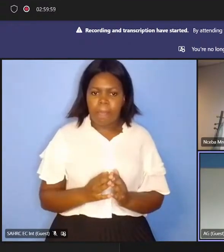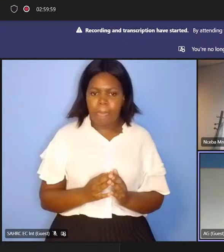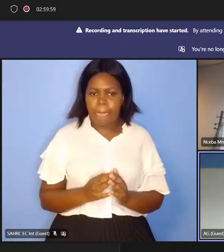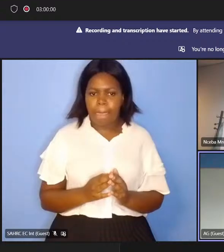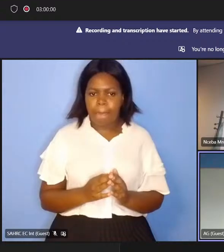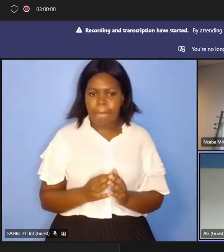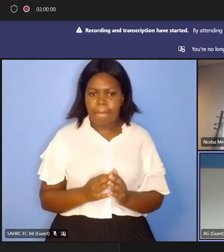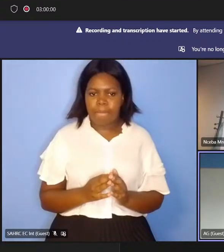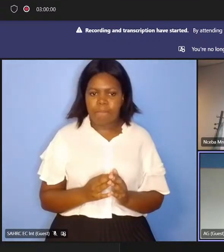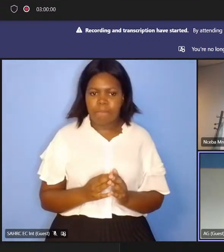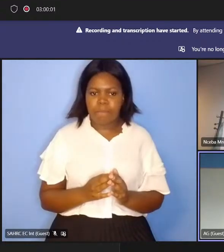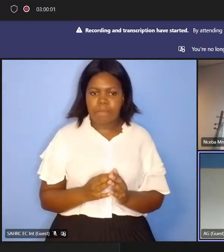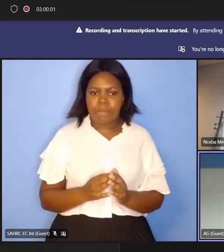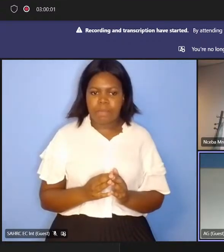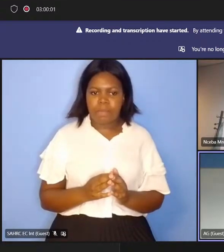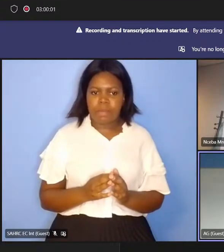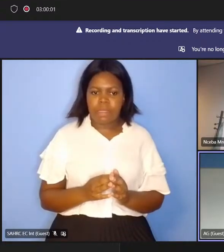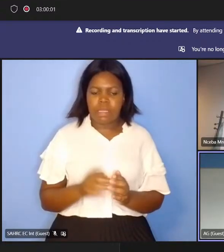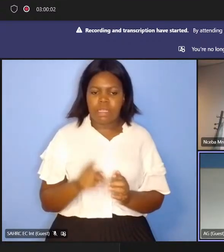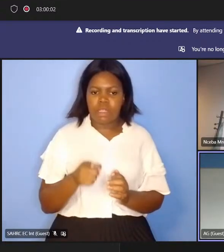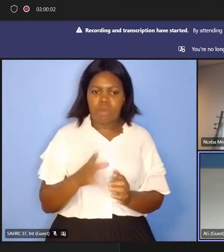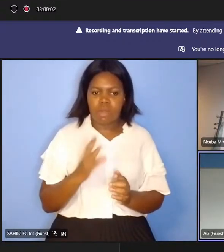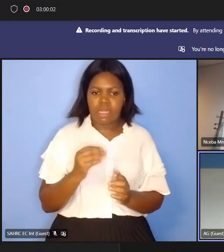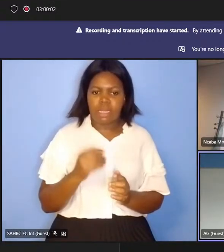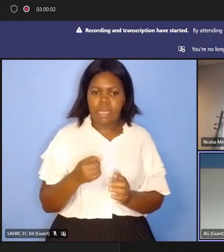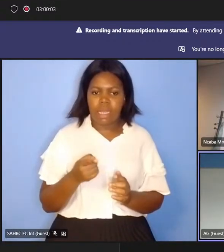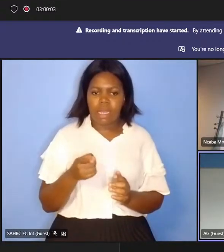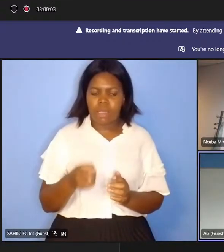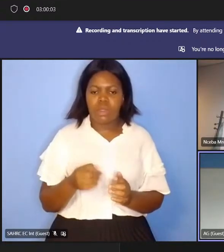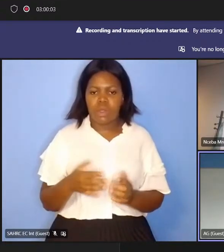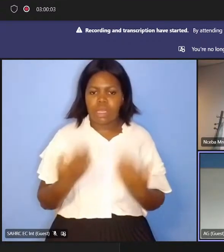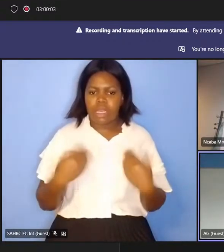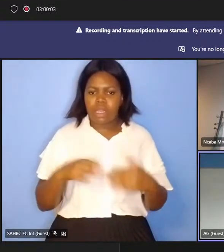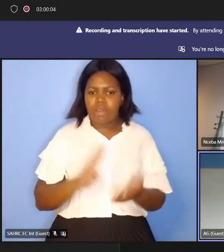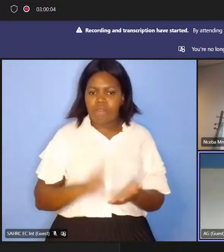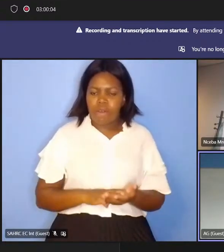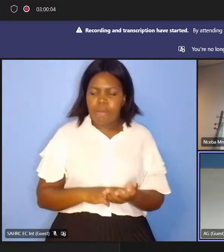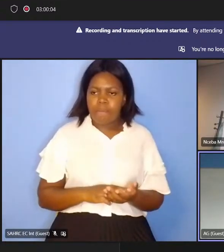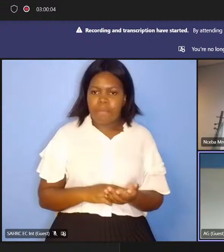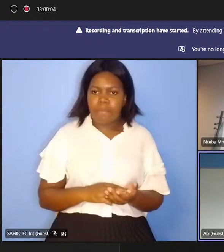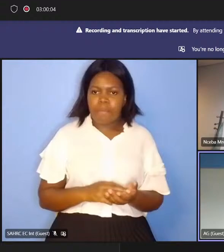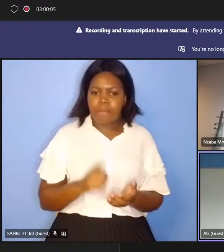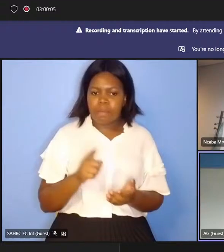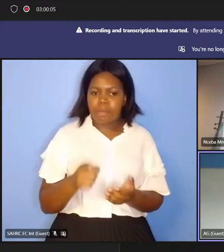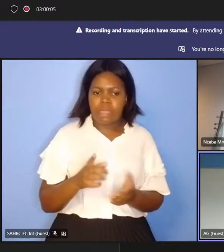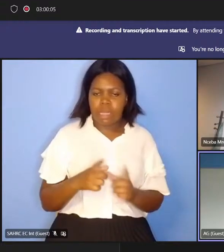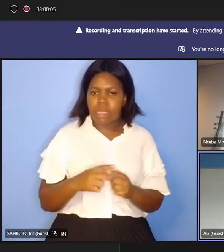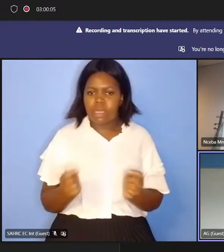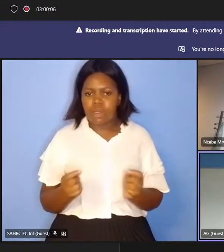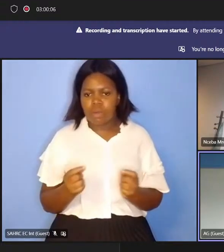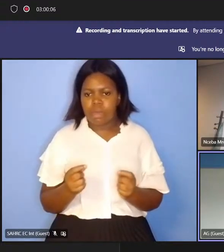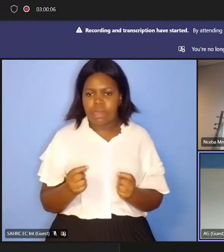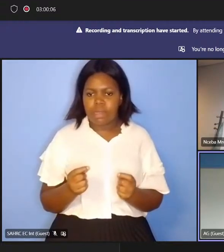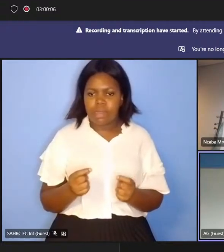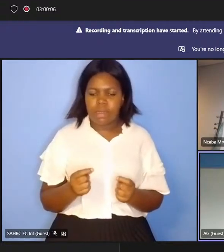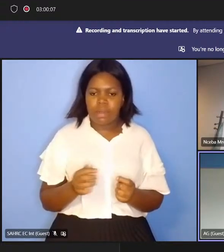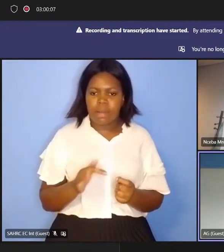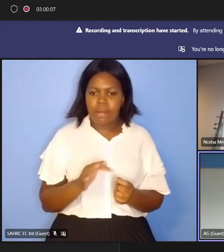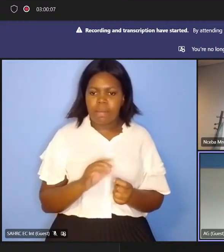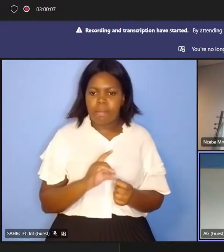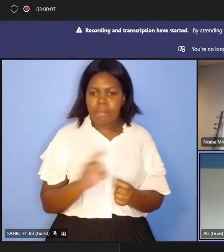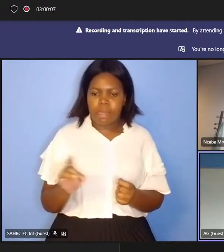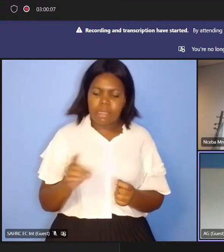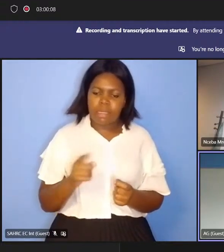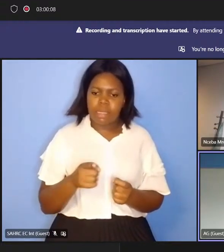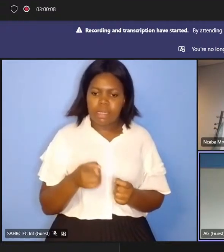in terms of your draft school uniform policy, even if it's not finalized yet, but with the necessary recognition